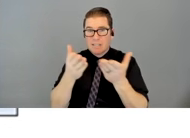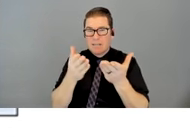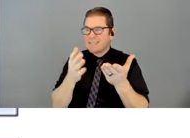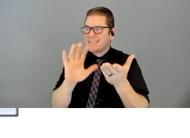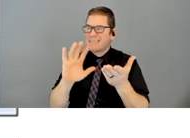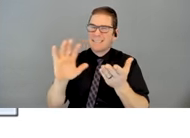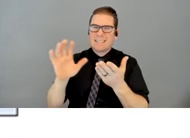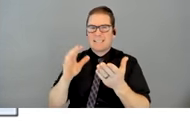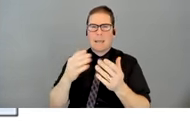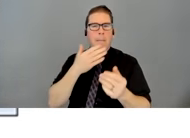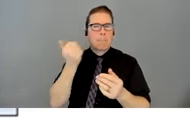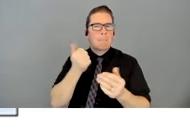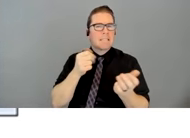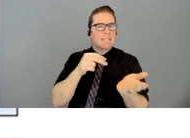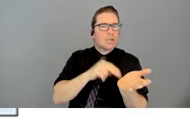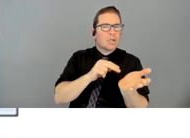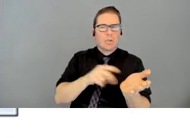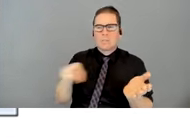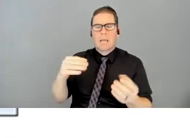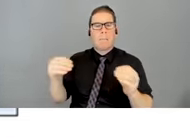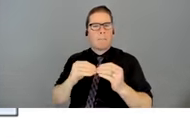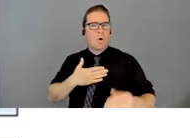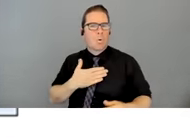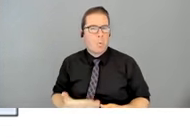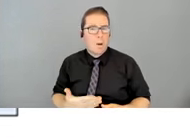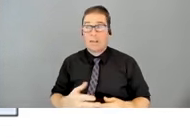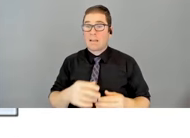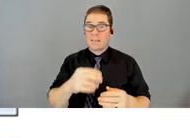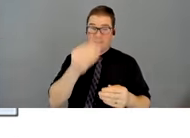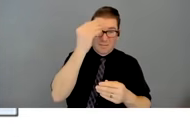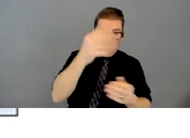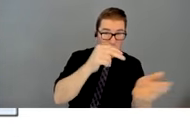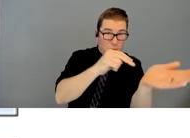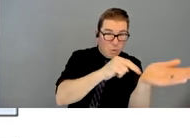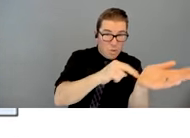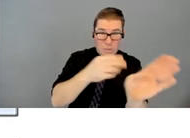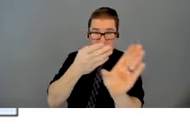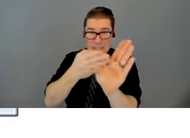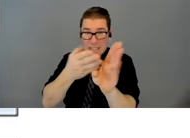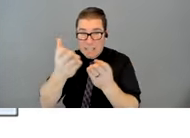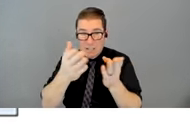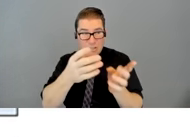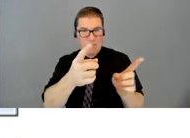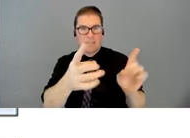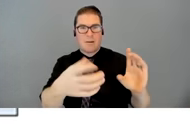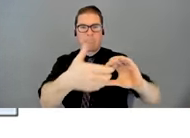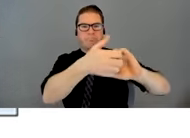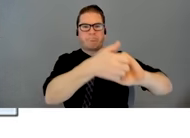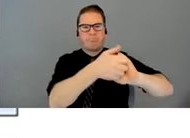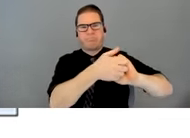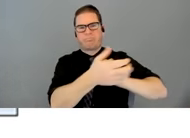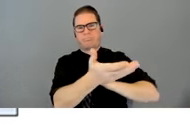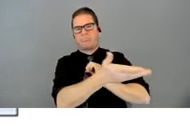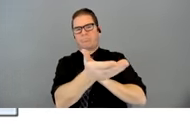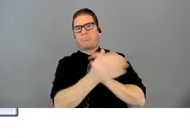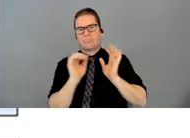Psychological services and our college nurses work very close together to deal with students' health and wellness.